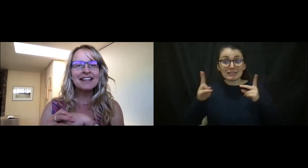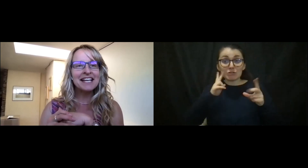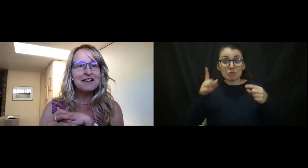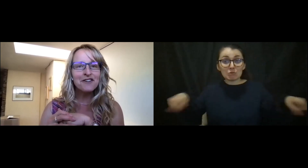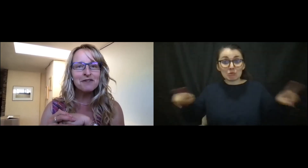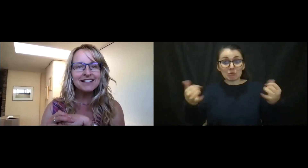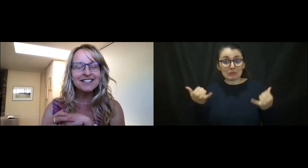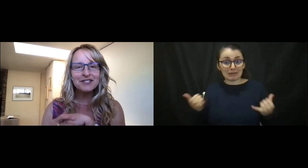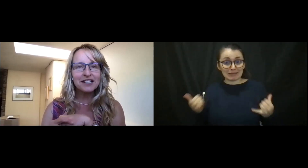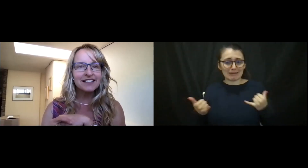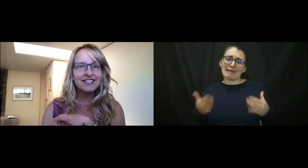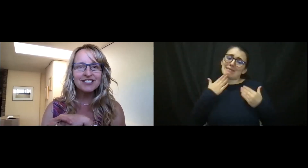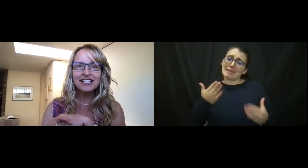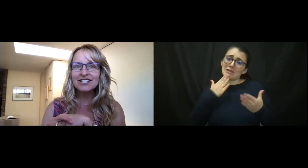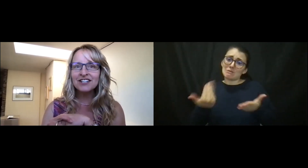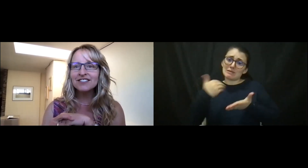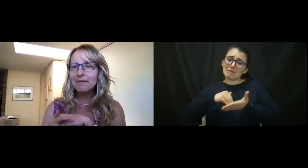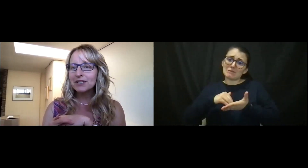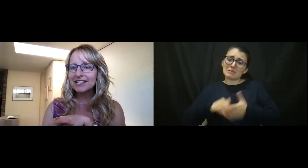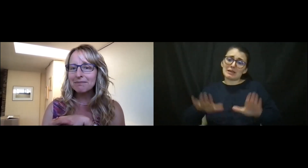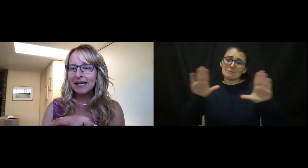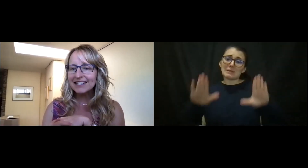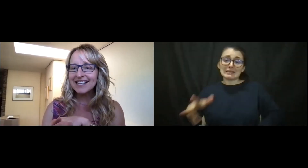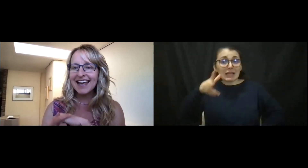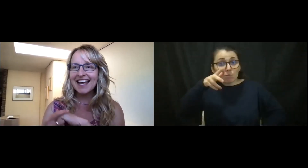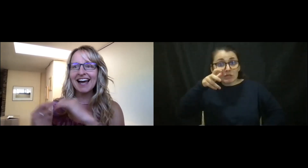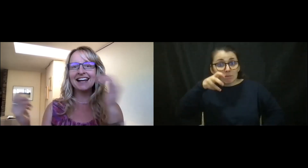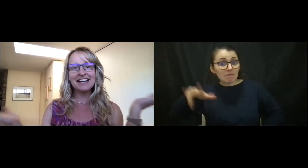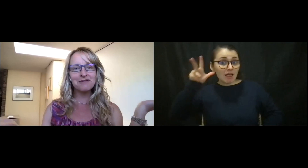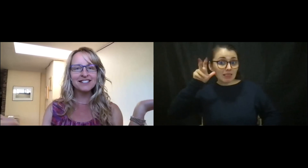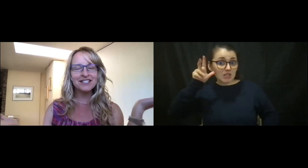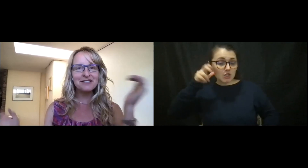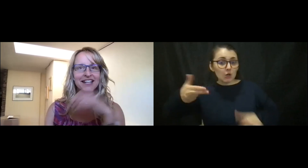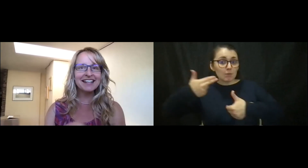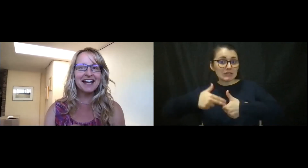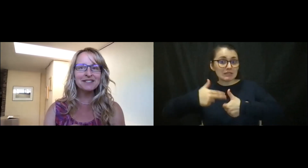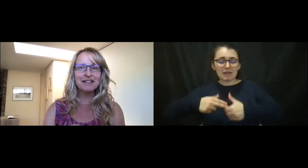today. And thank you for being such great listeners and participants. And